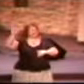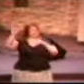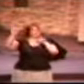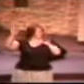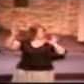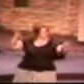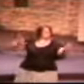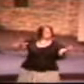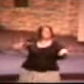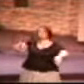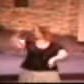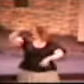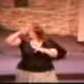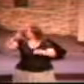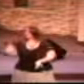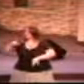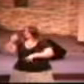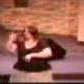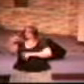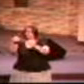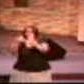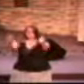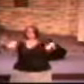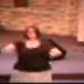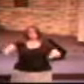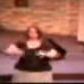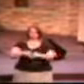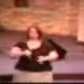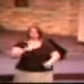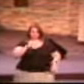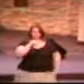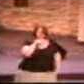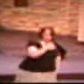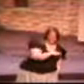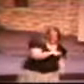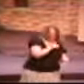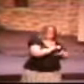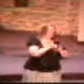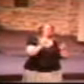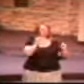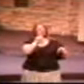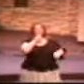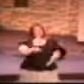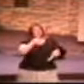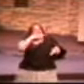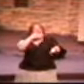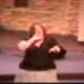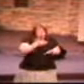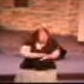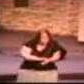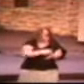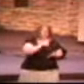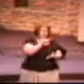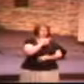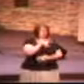boundaries not you and that can be really good news